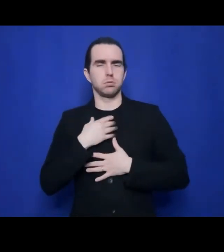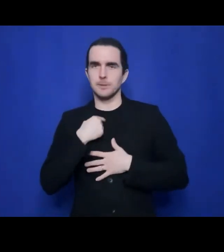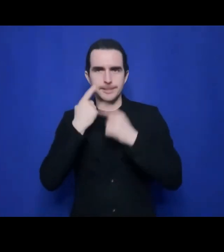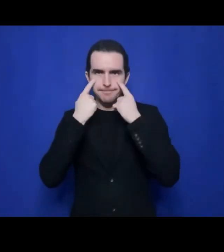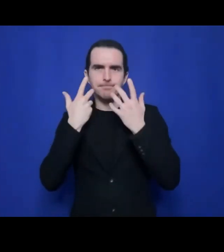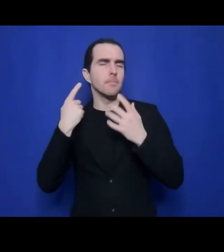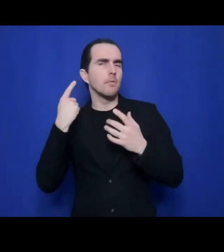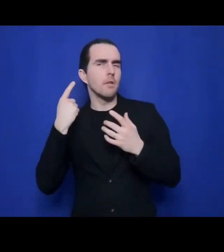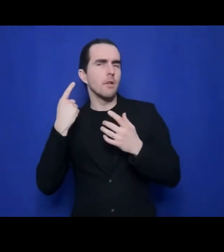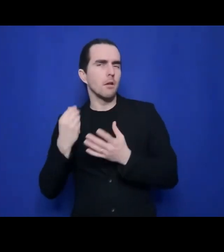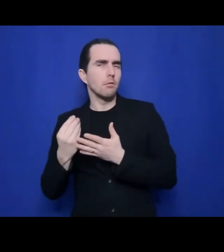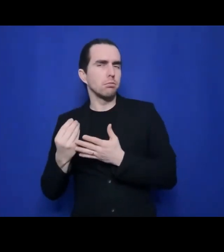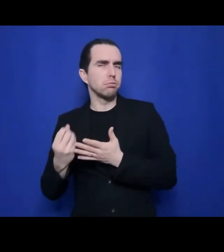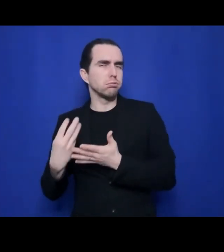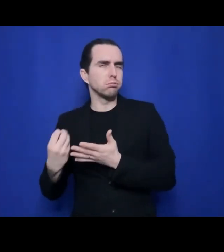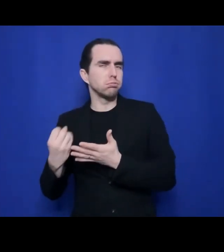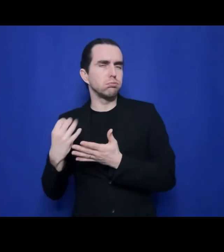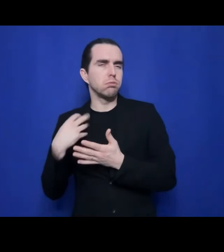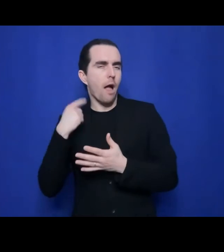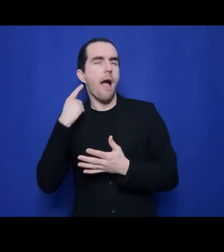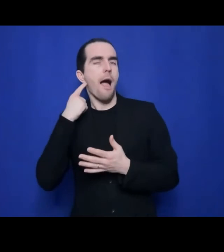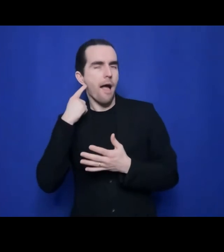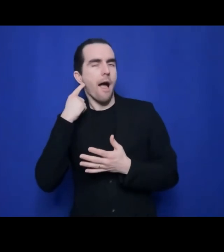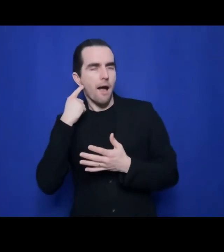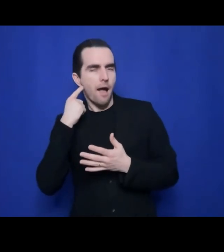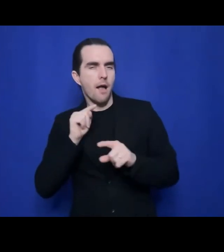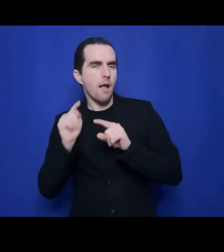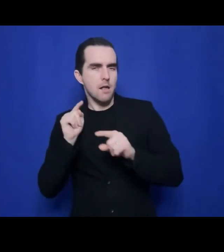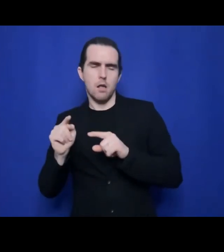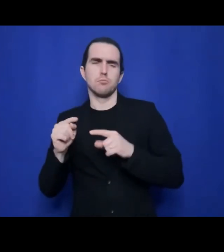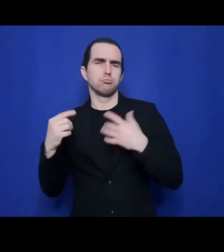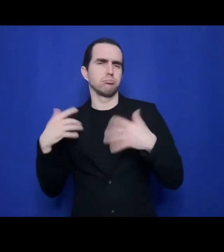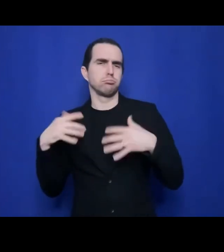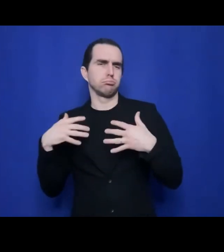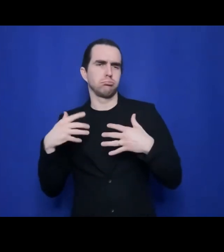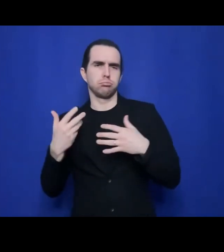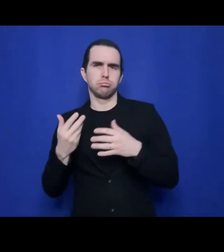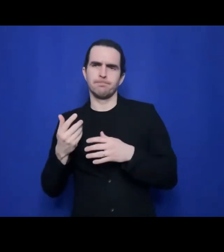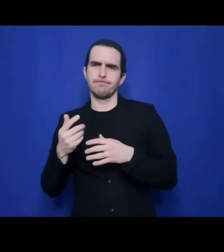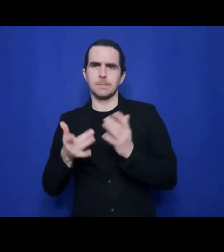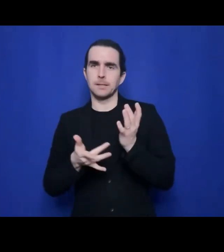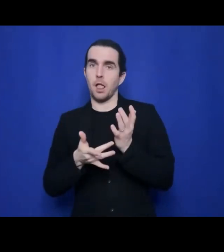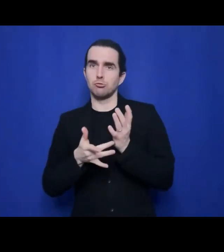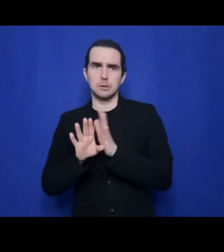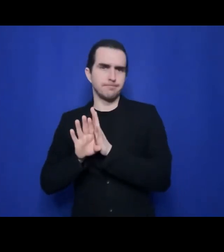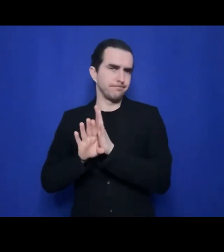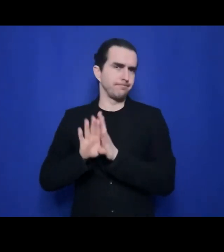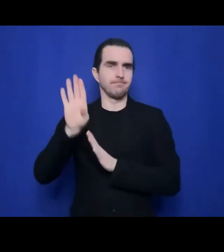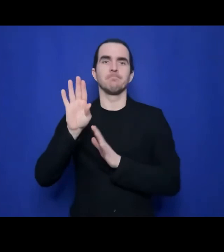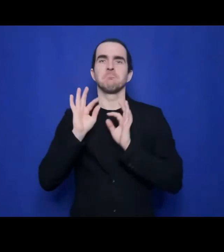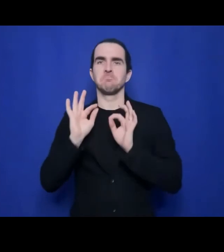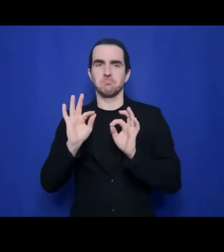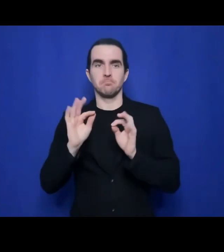visual and auditive and hearing disability have access, full